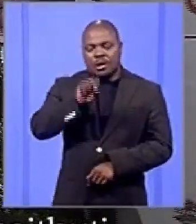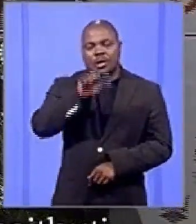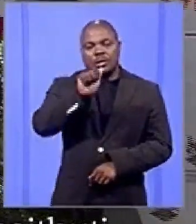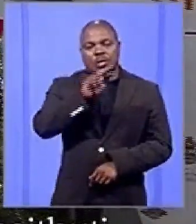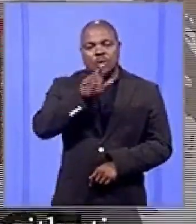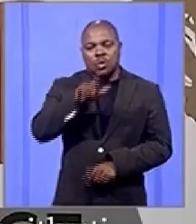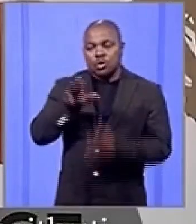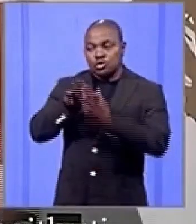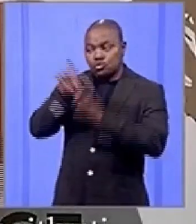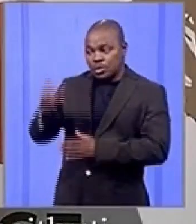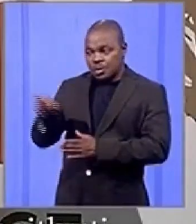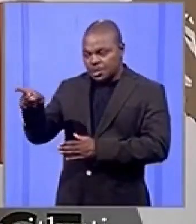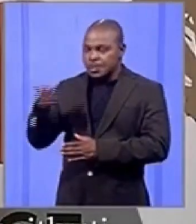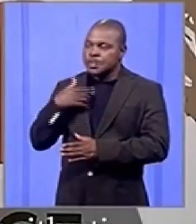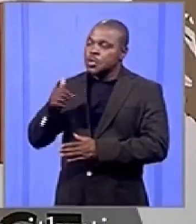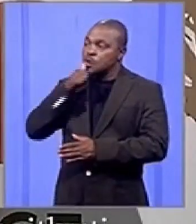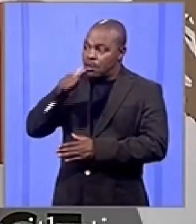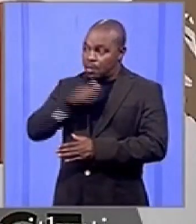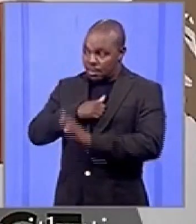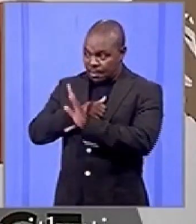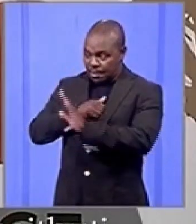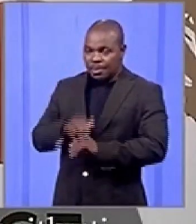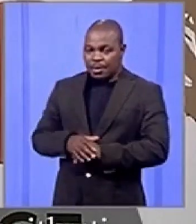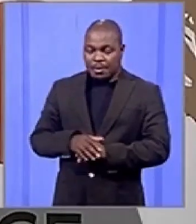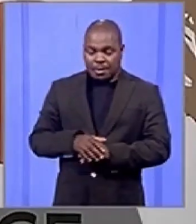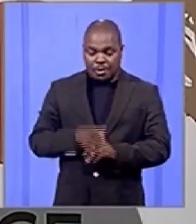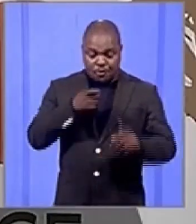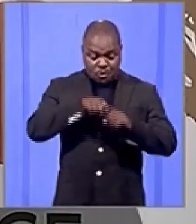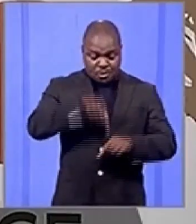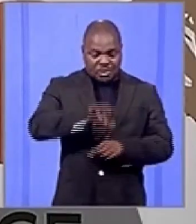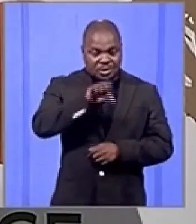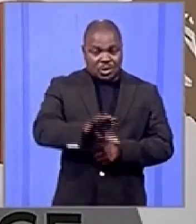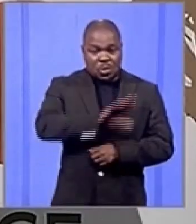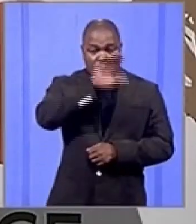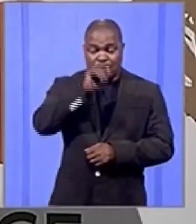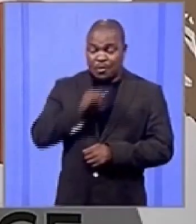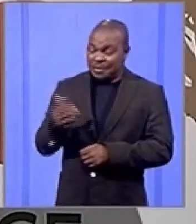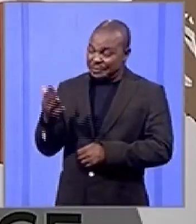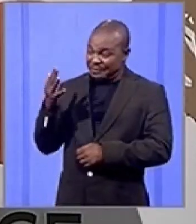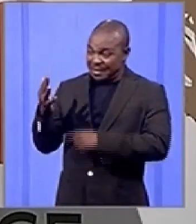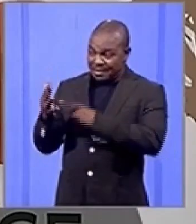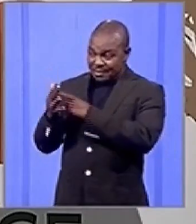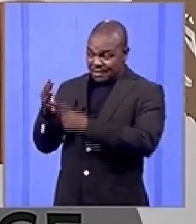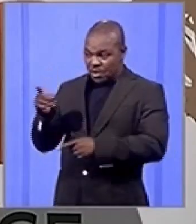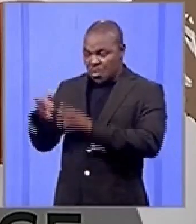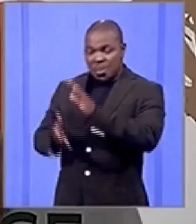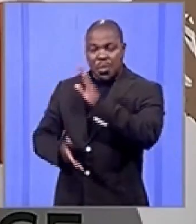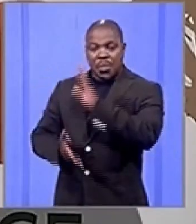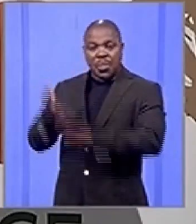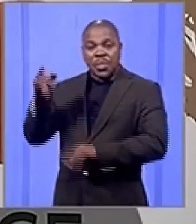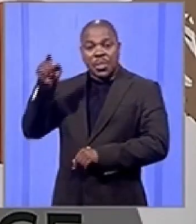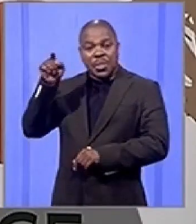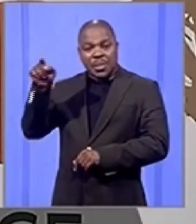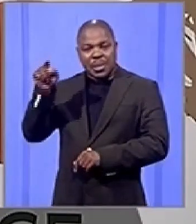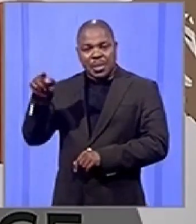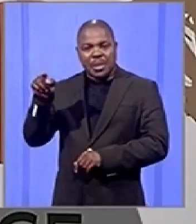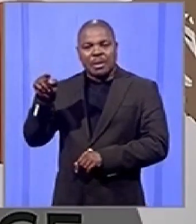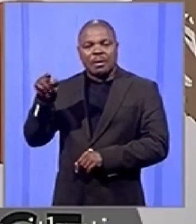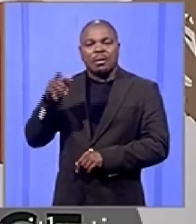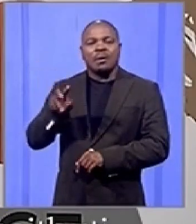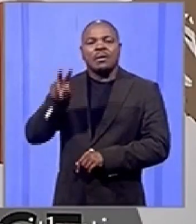bano masego. We are the first from South Africa to go to Hanoi, which is